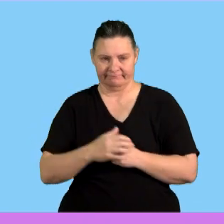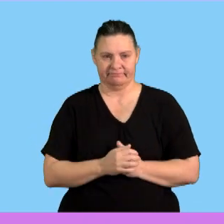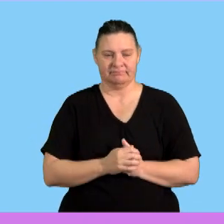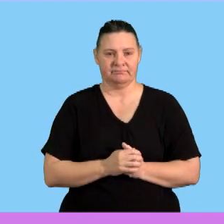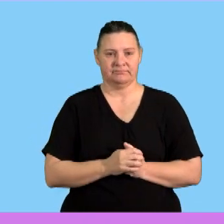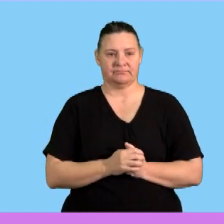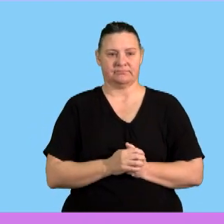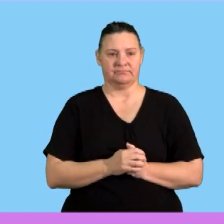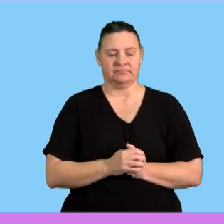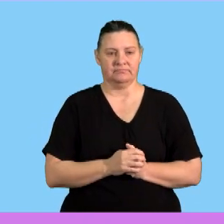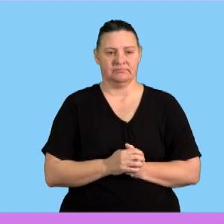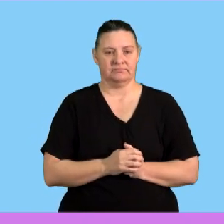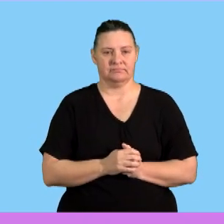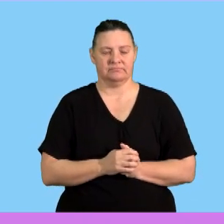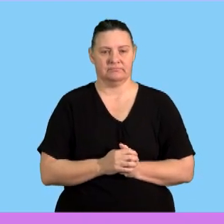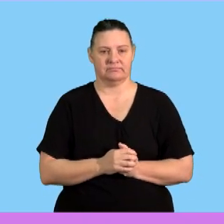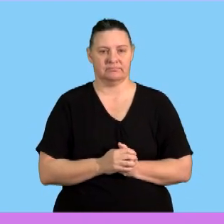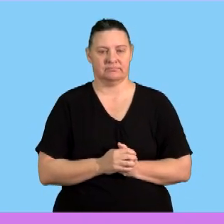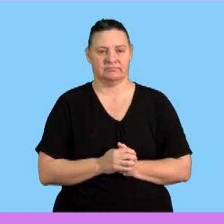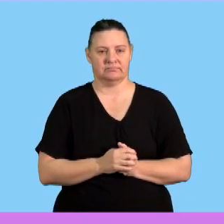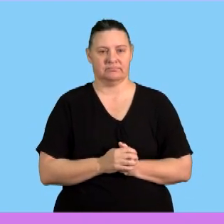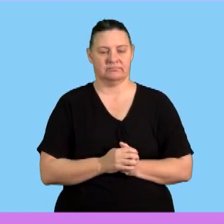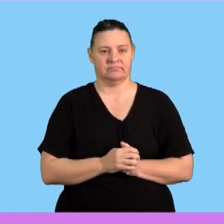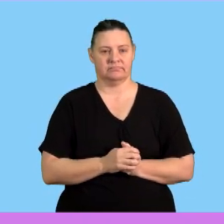Let me just erase that, write it proper.